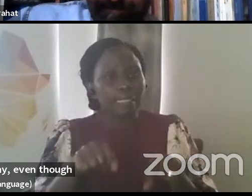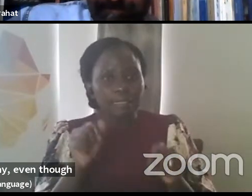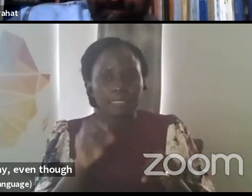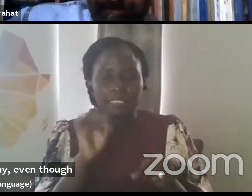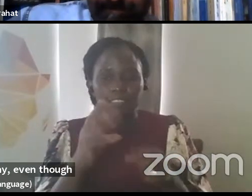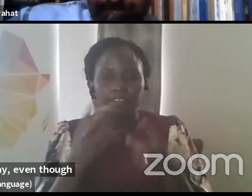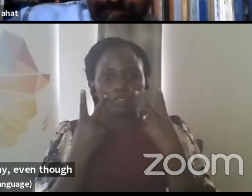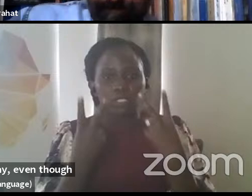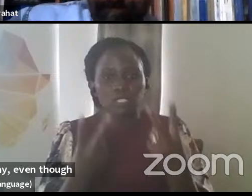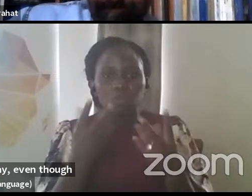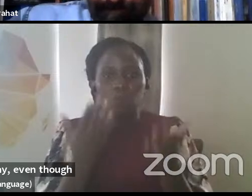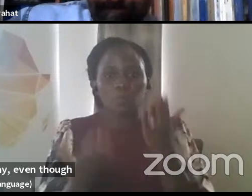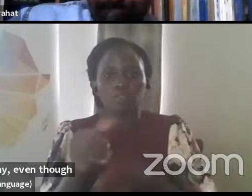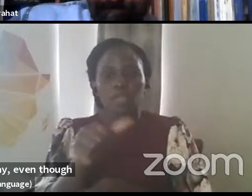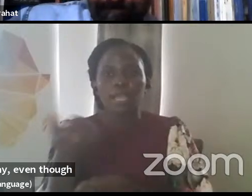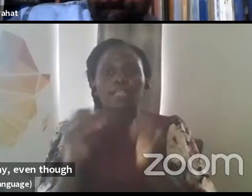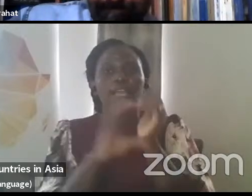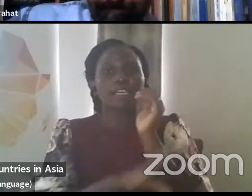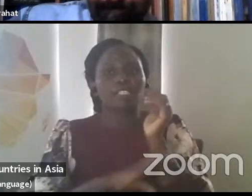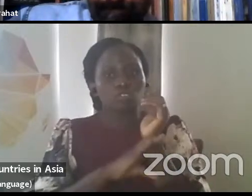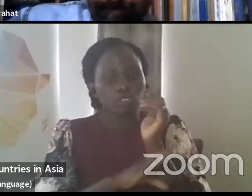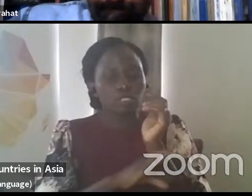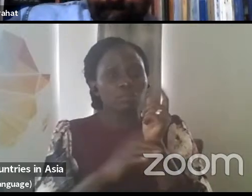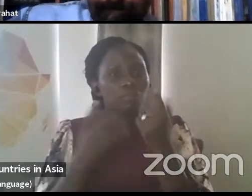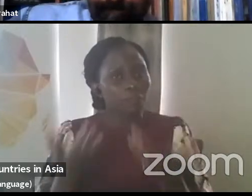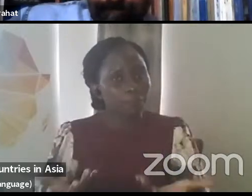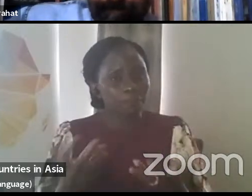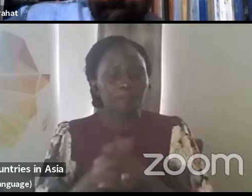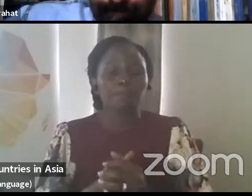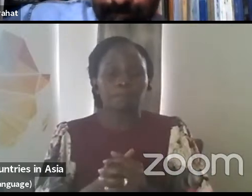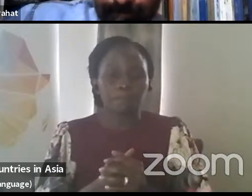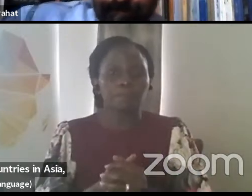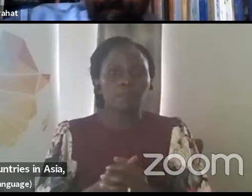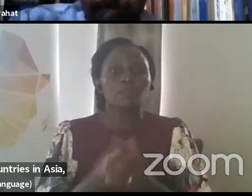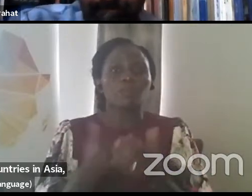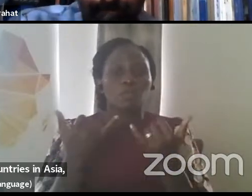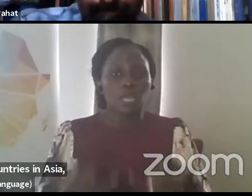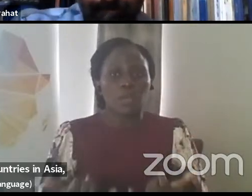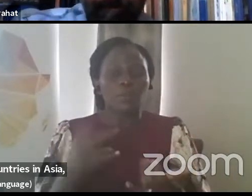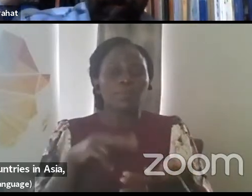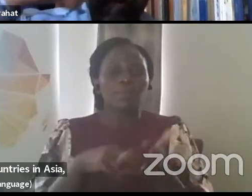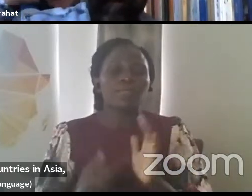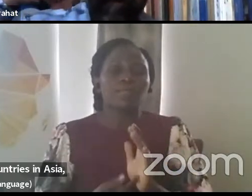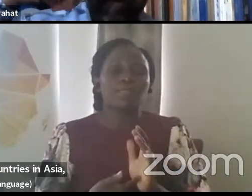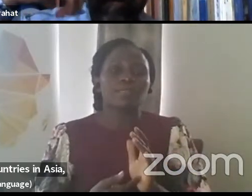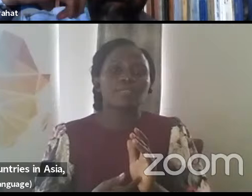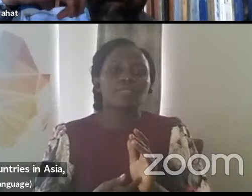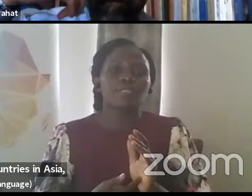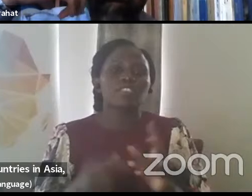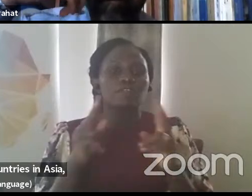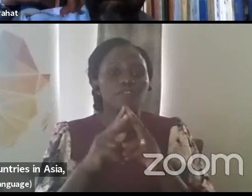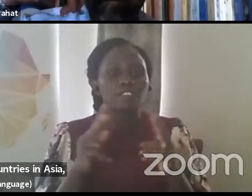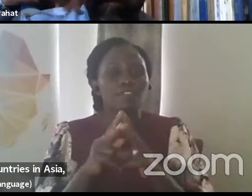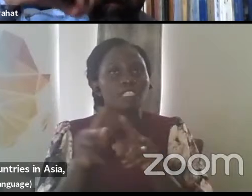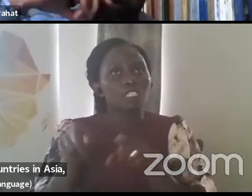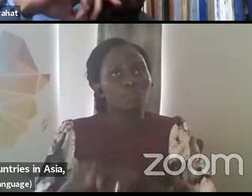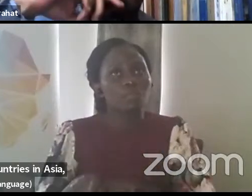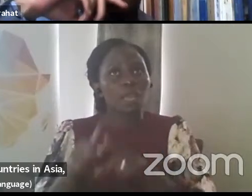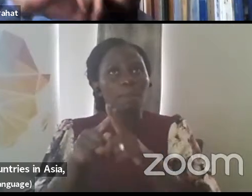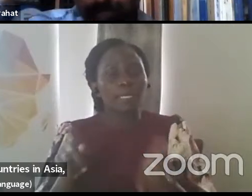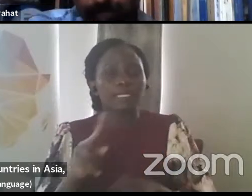to other countries, the situation in Tunisia till now is not that, is not very similar, but at the same time, as